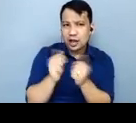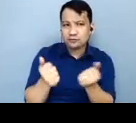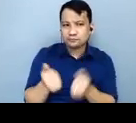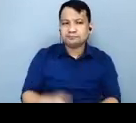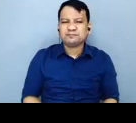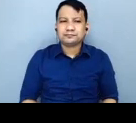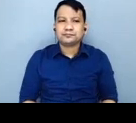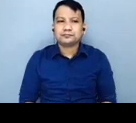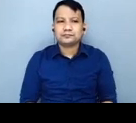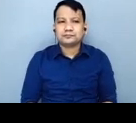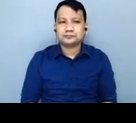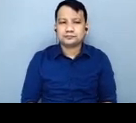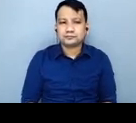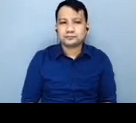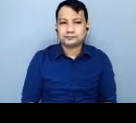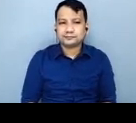So